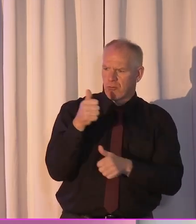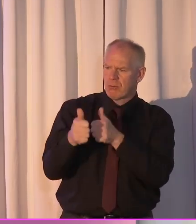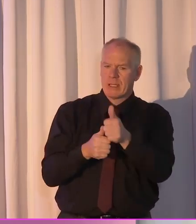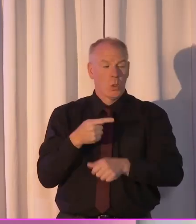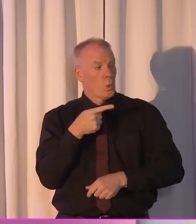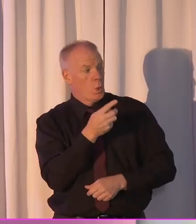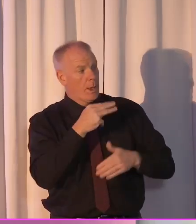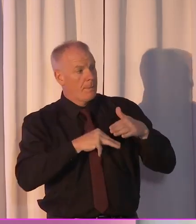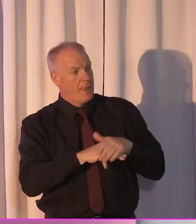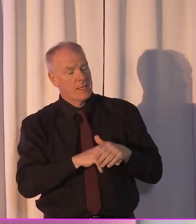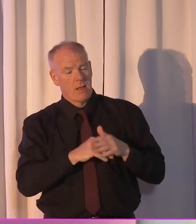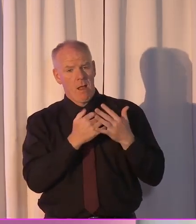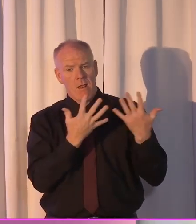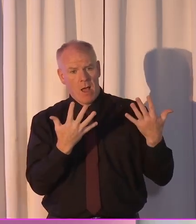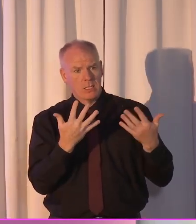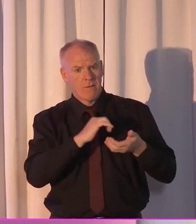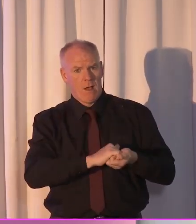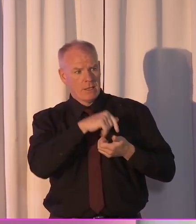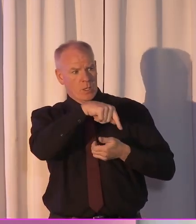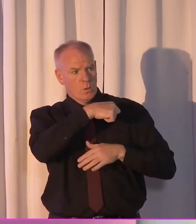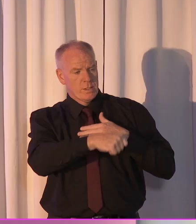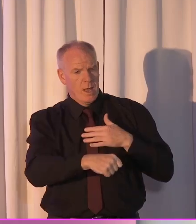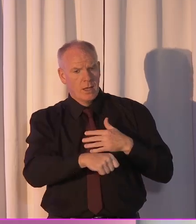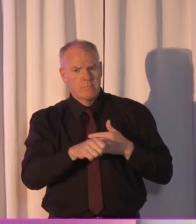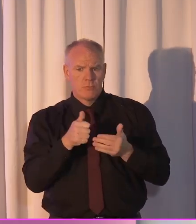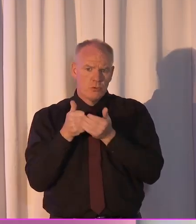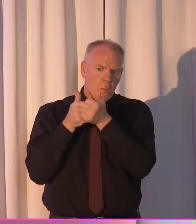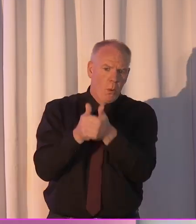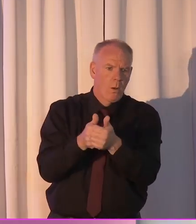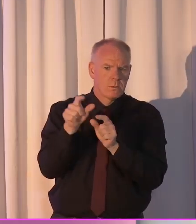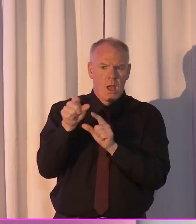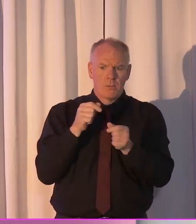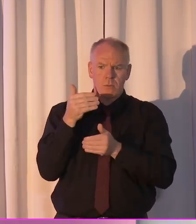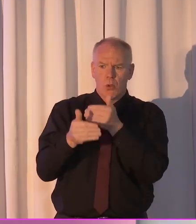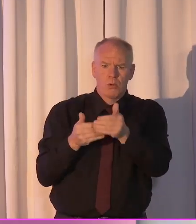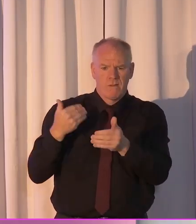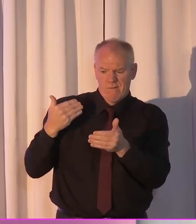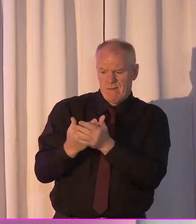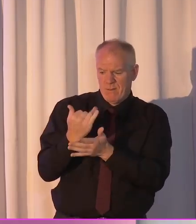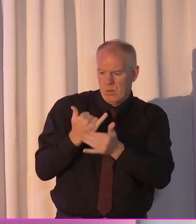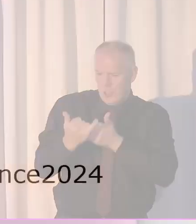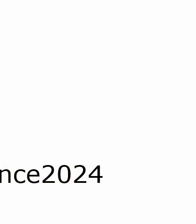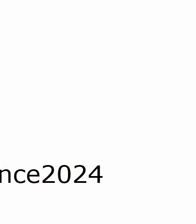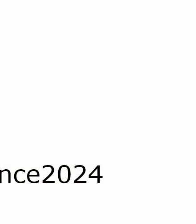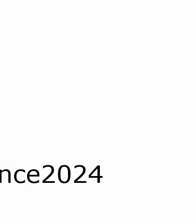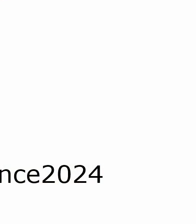you, Minister, and the many people joining us here today who've championed this issue over the last number of years.